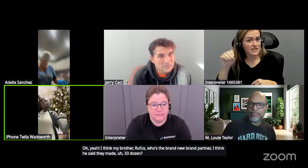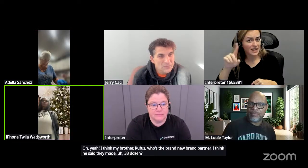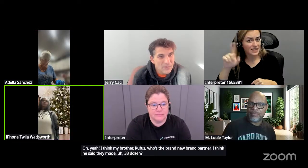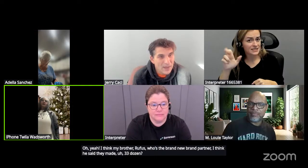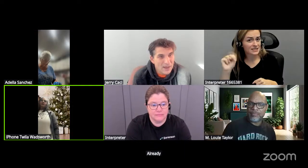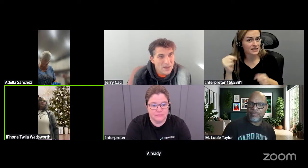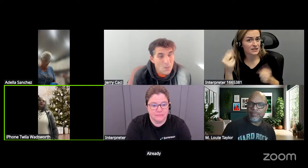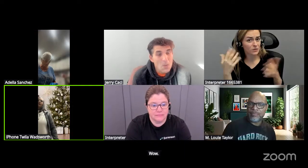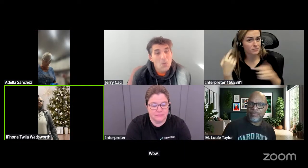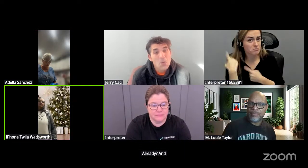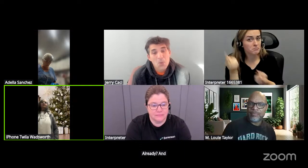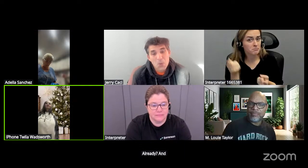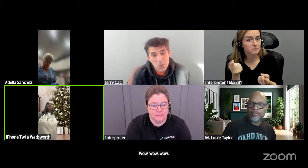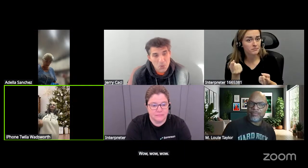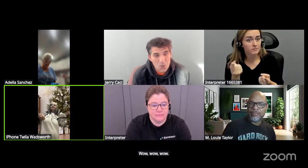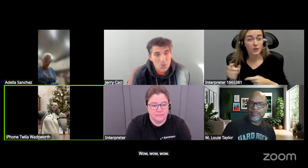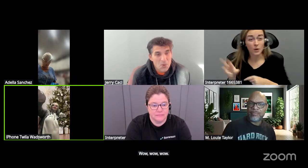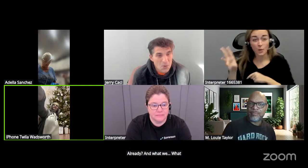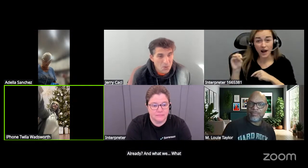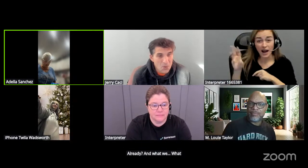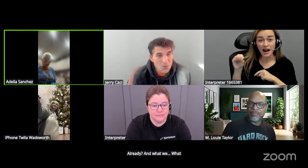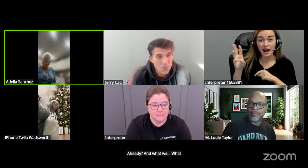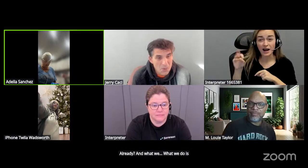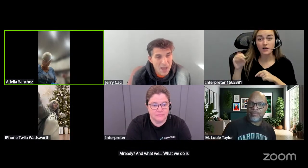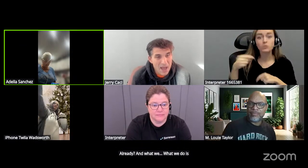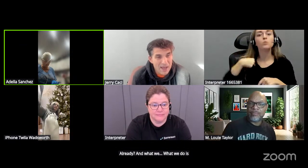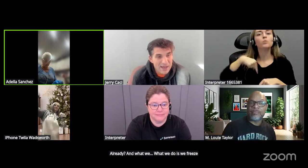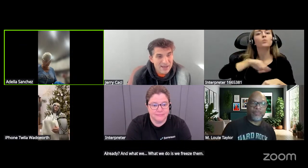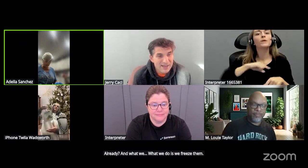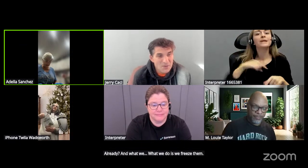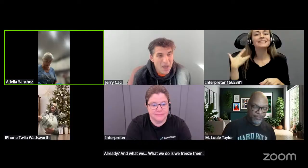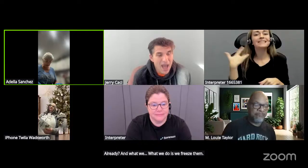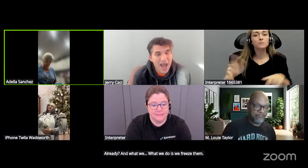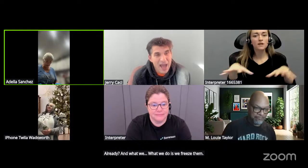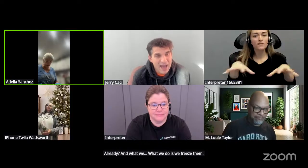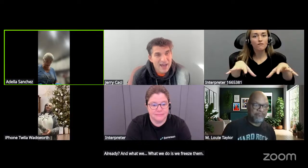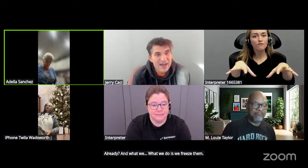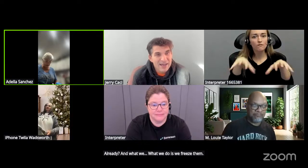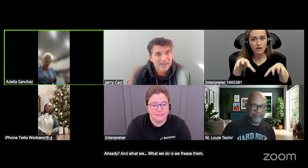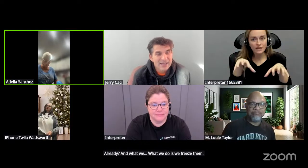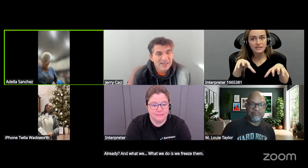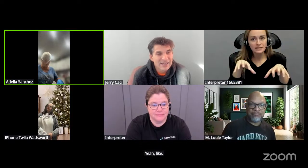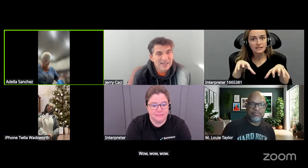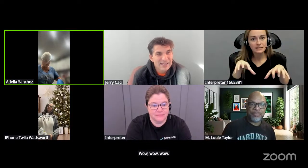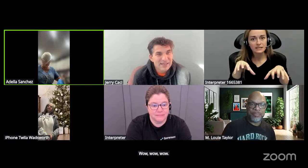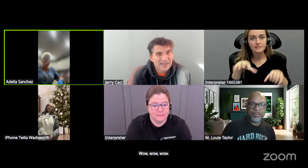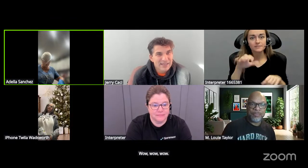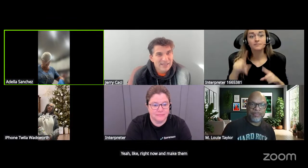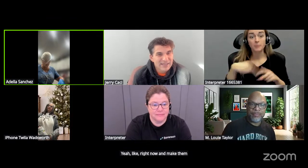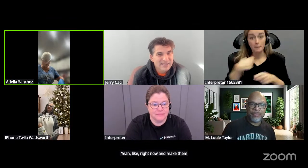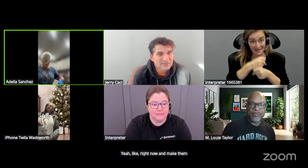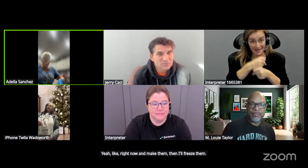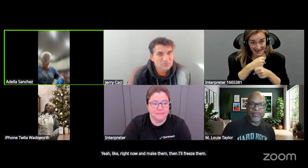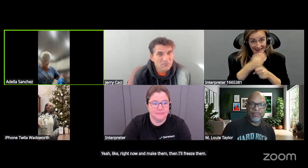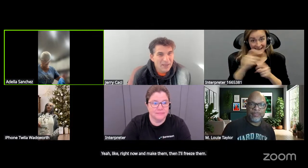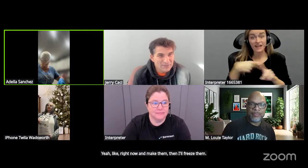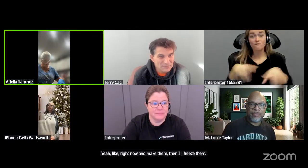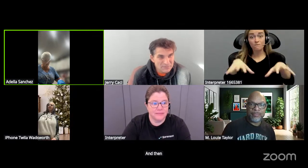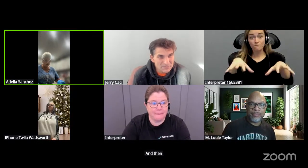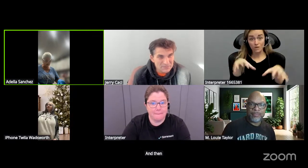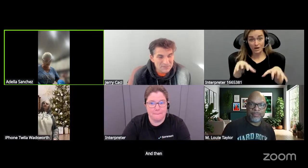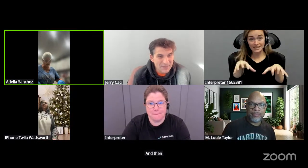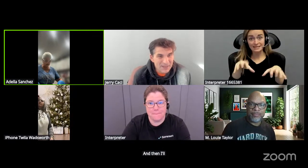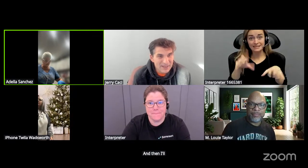Wow. And Wow. Wow. what we do is we freeze them. I Hmm. can like right now make them, then I'll freeze them, and then I'll cook